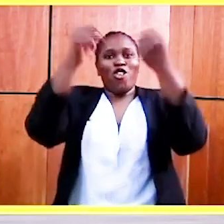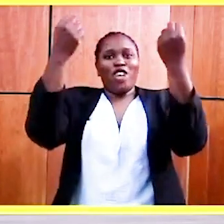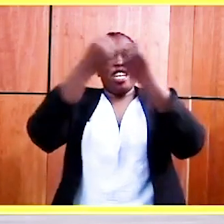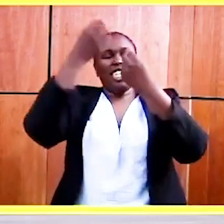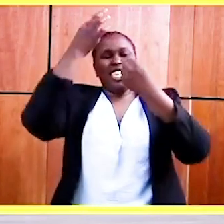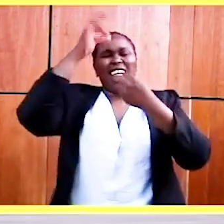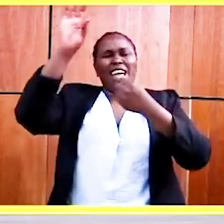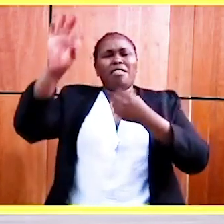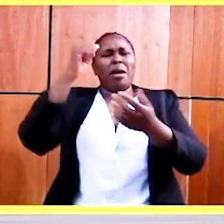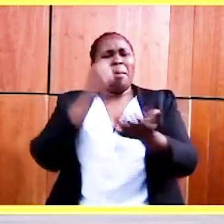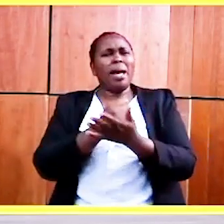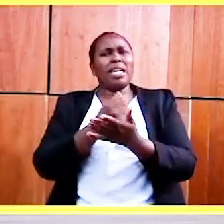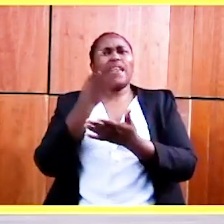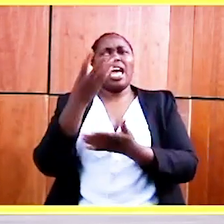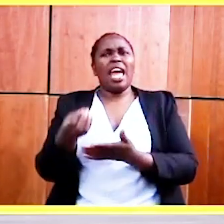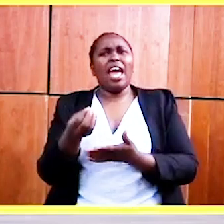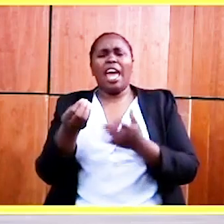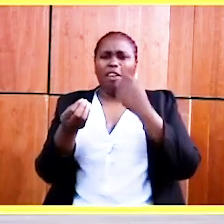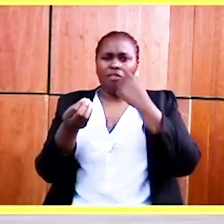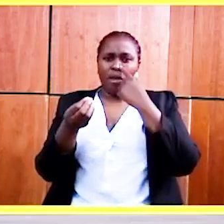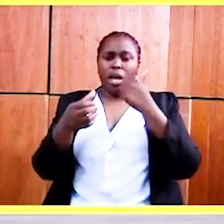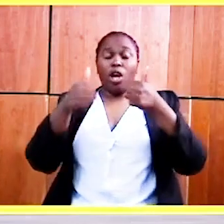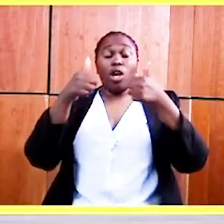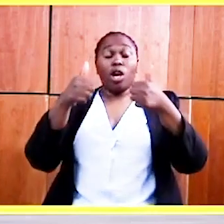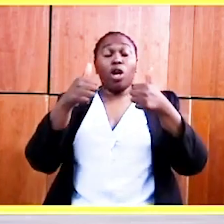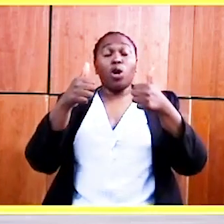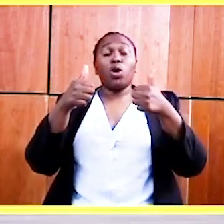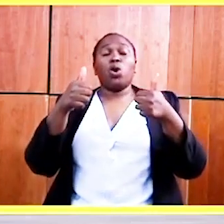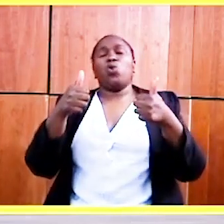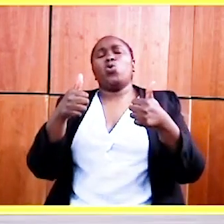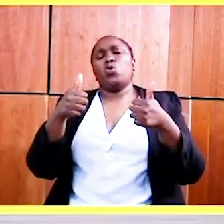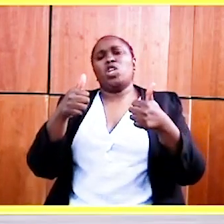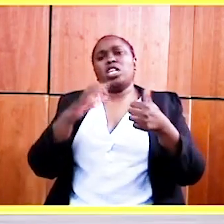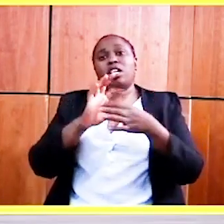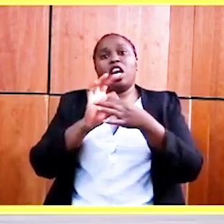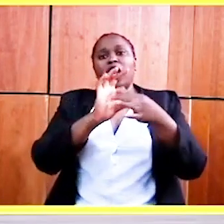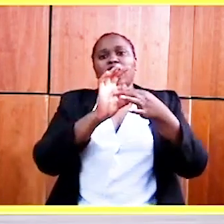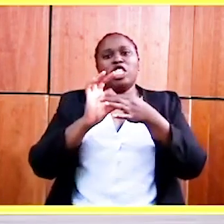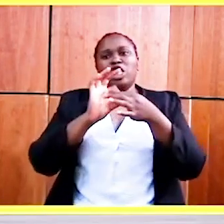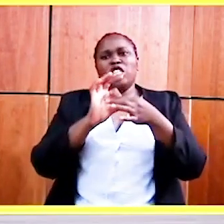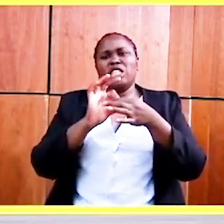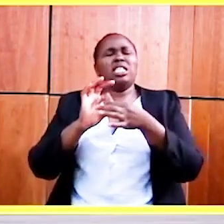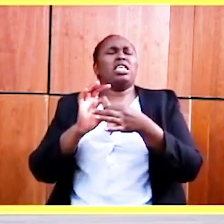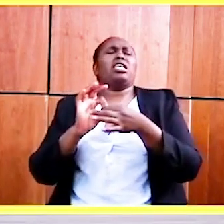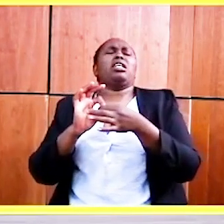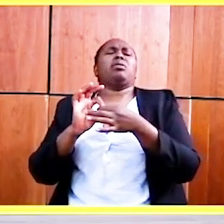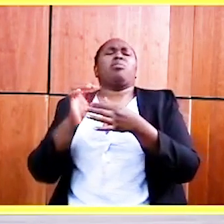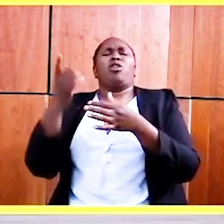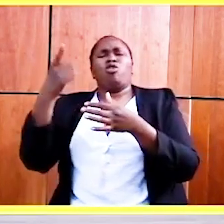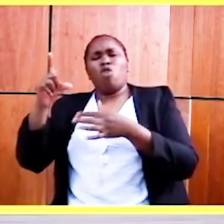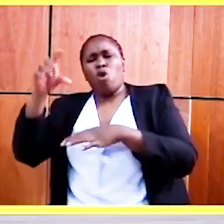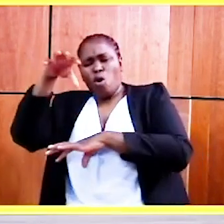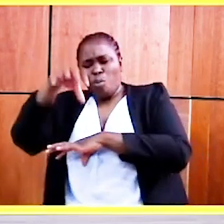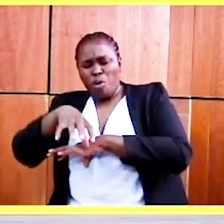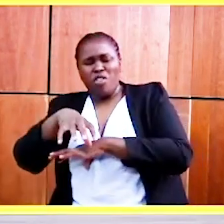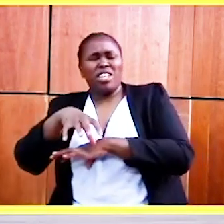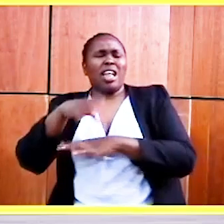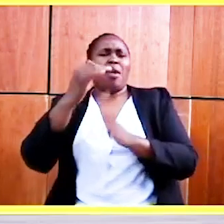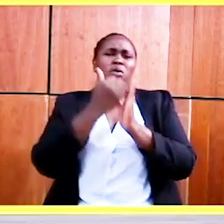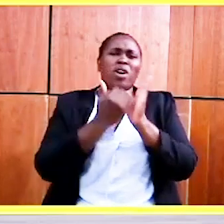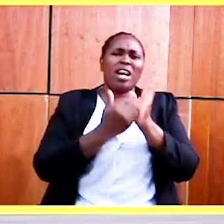a better line of sight of provincial programs, of provincial